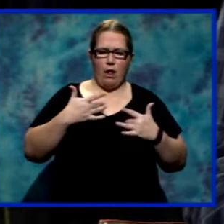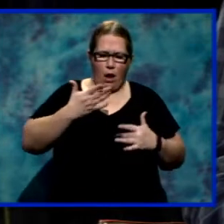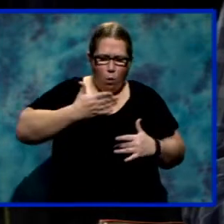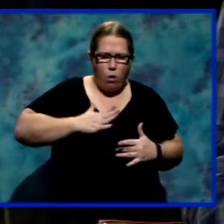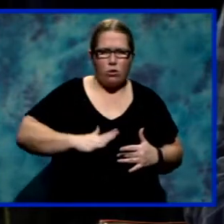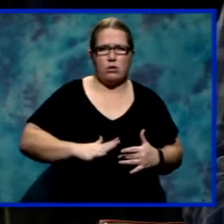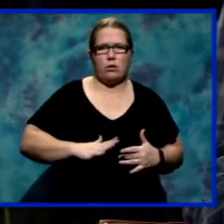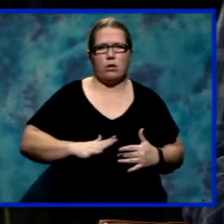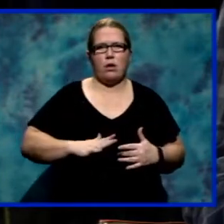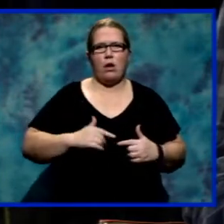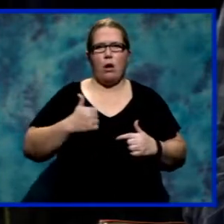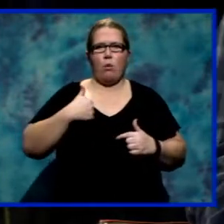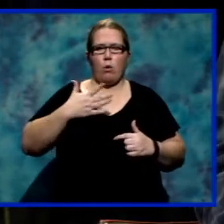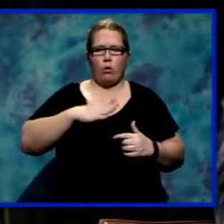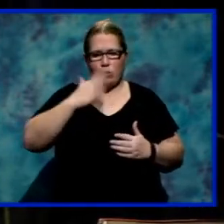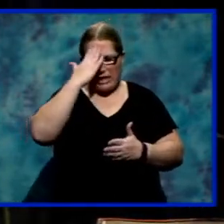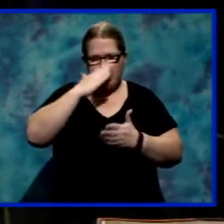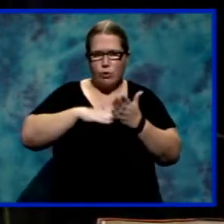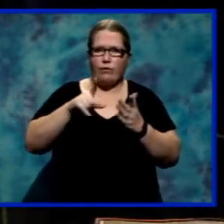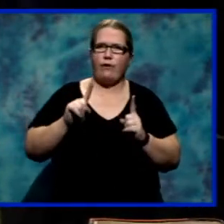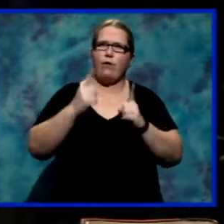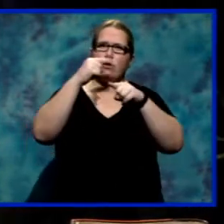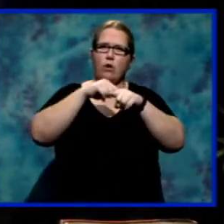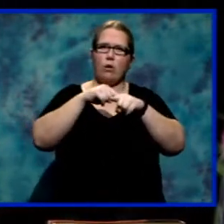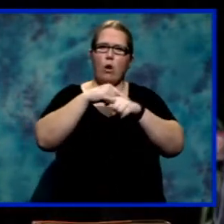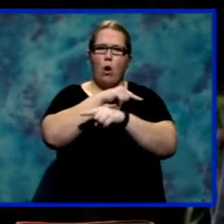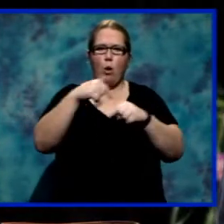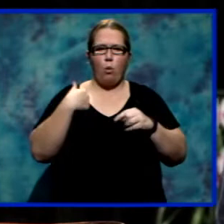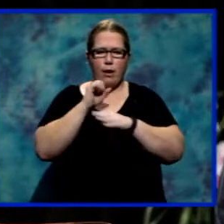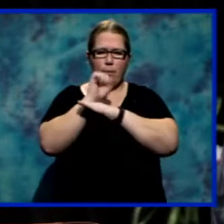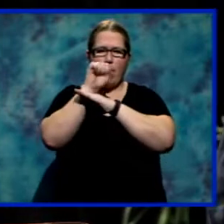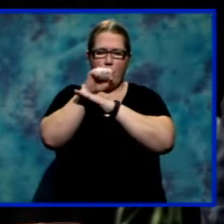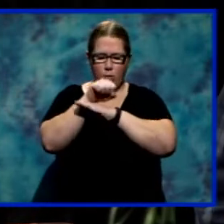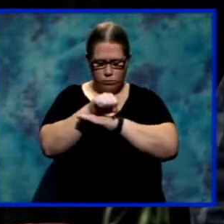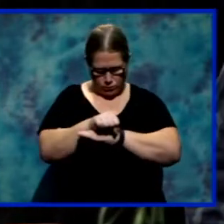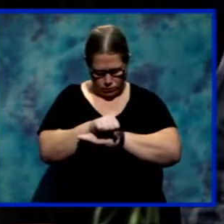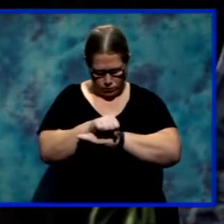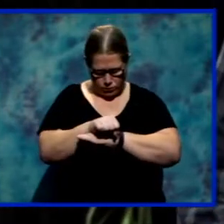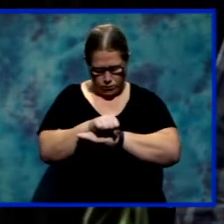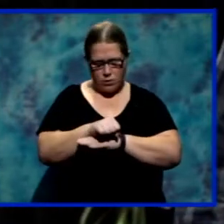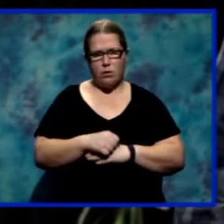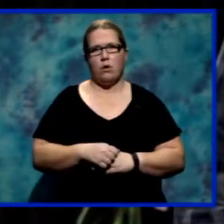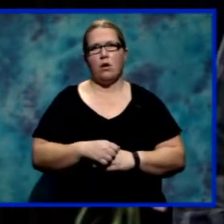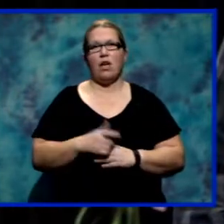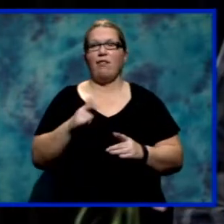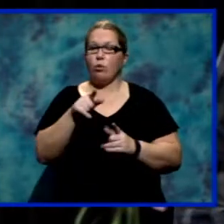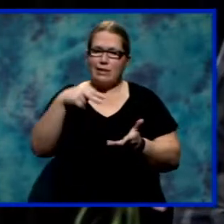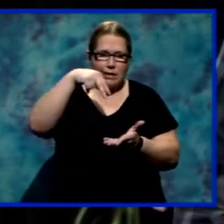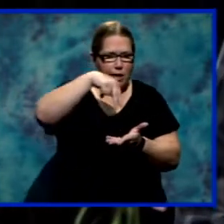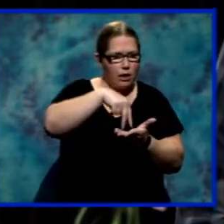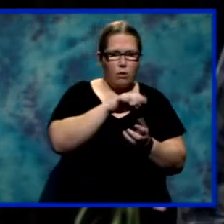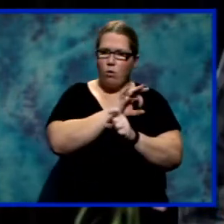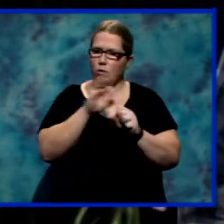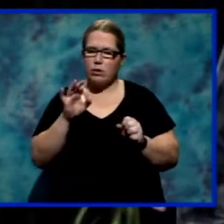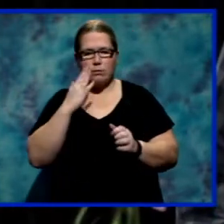you some for the first time in our lives. So we bow our heads, Lord, right now, whether you're standing or not, heads